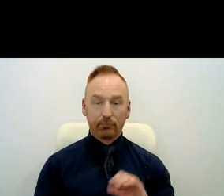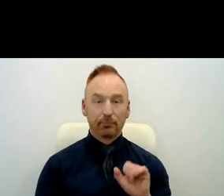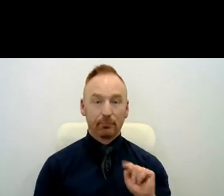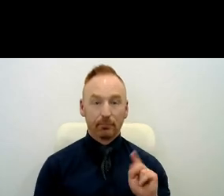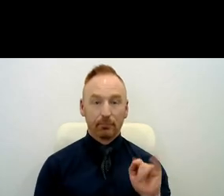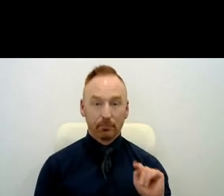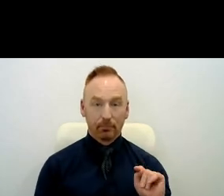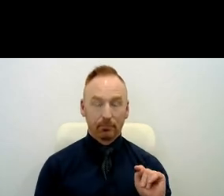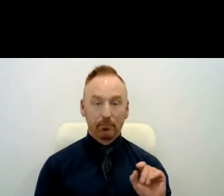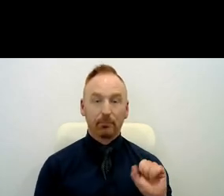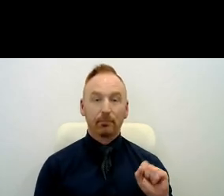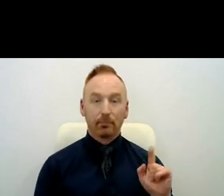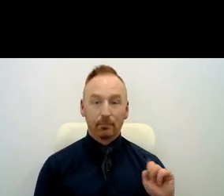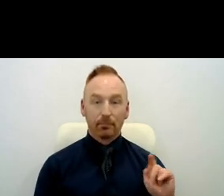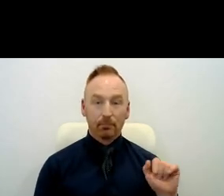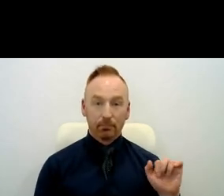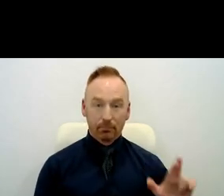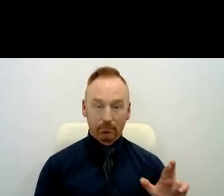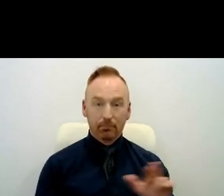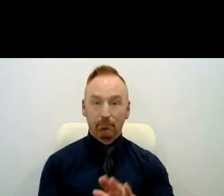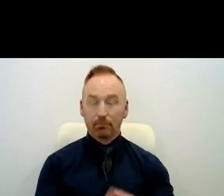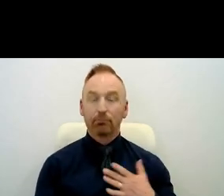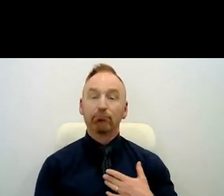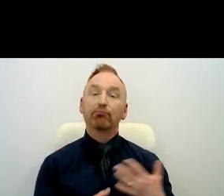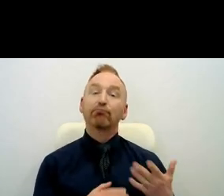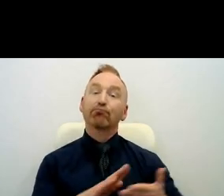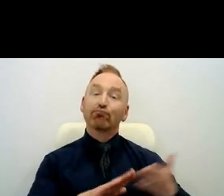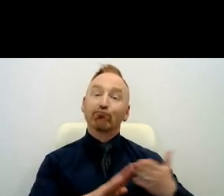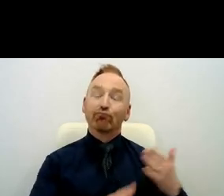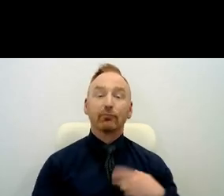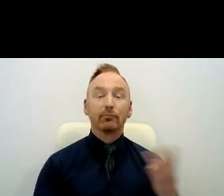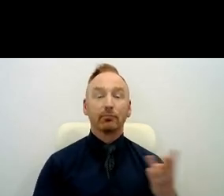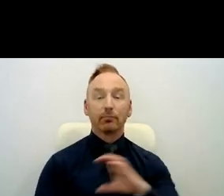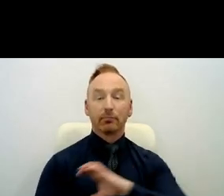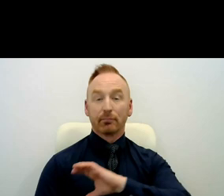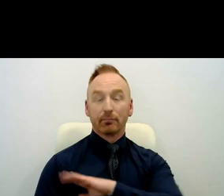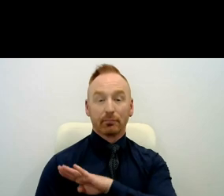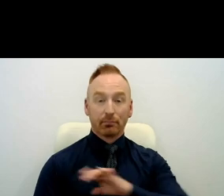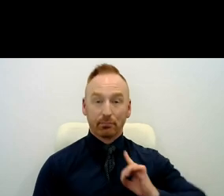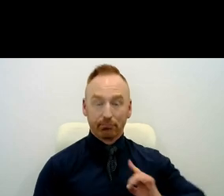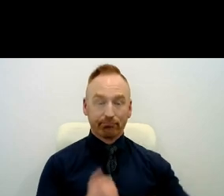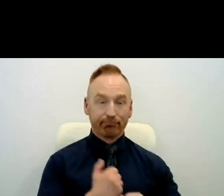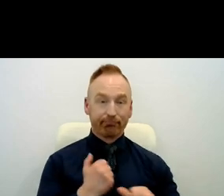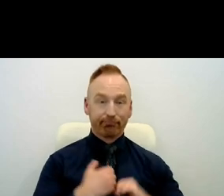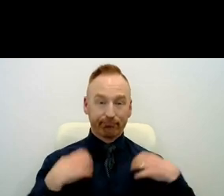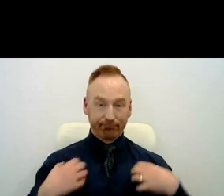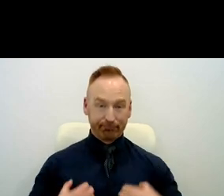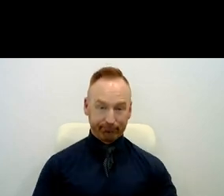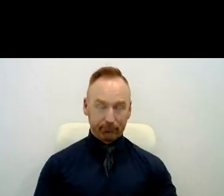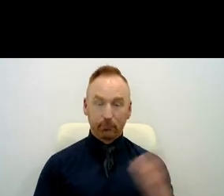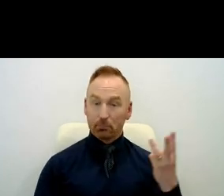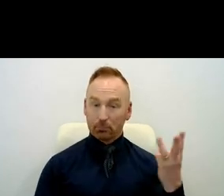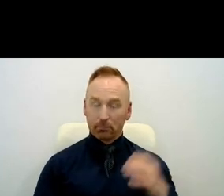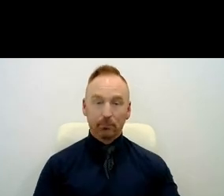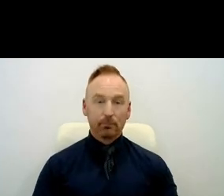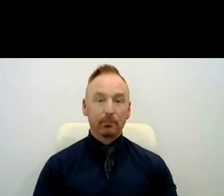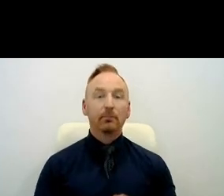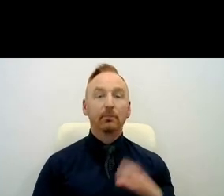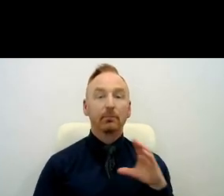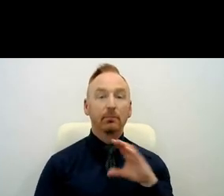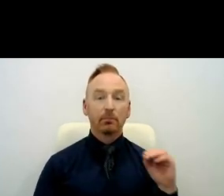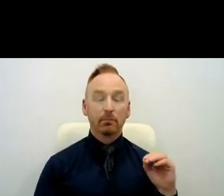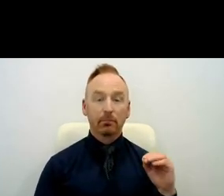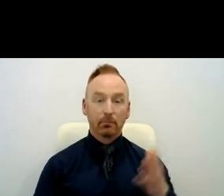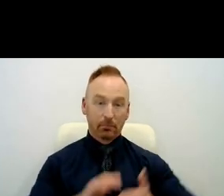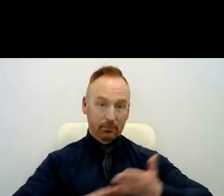St. Norbert, St. River Ward, Chair of the Winnipeg Police Board, and the Acting Deputy Mayor of the City of Winnipeg. I'm also